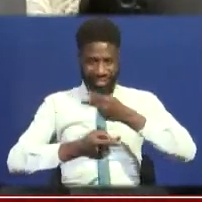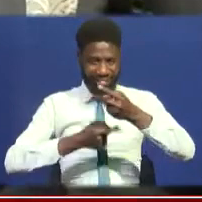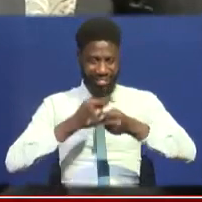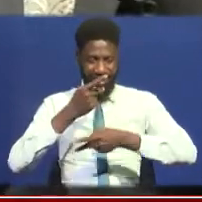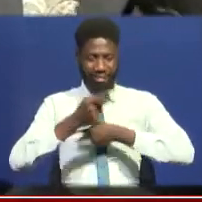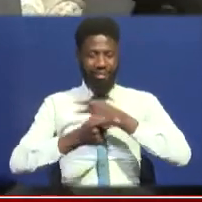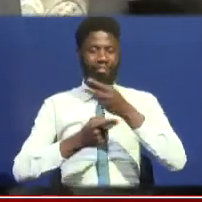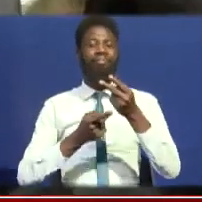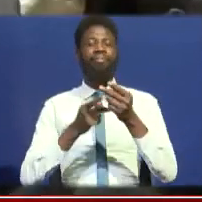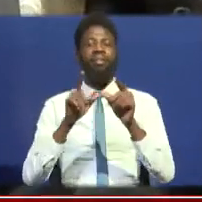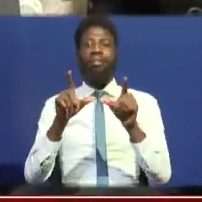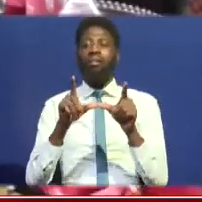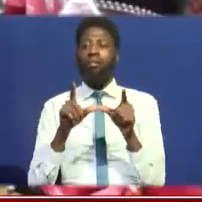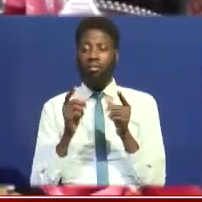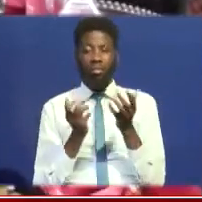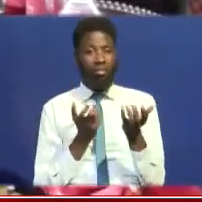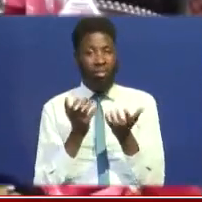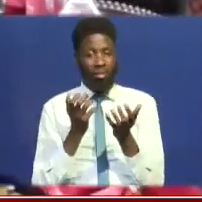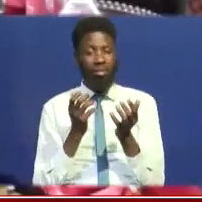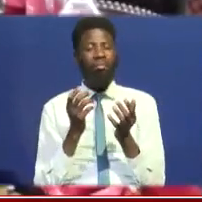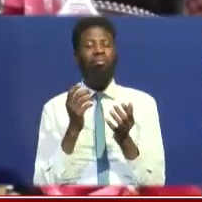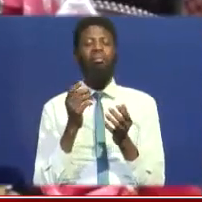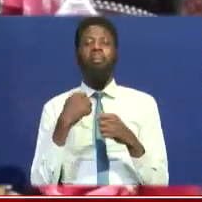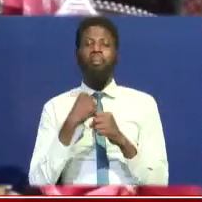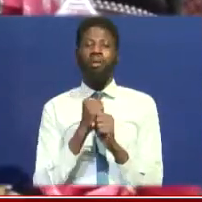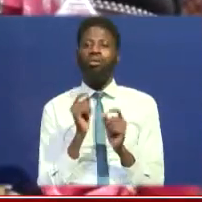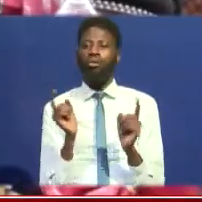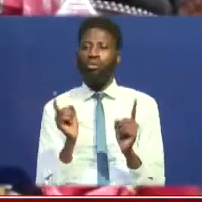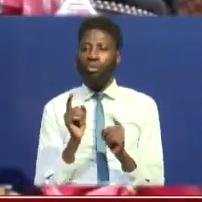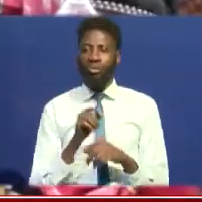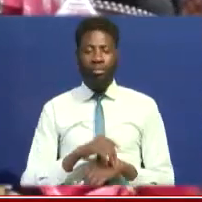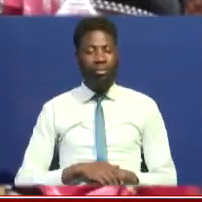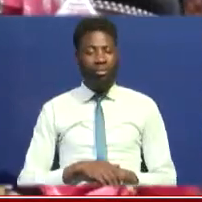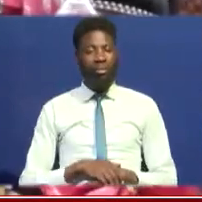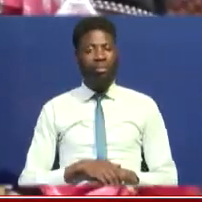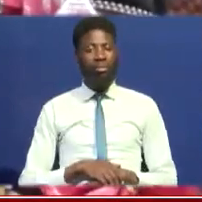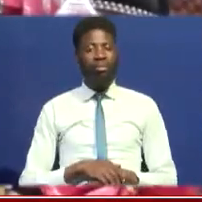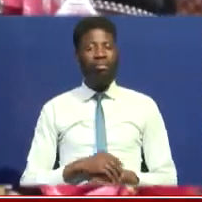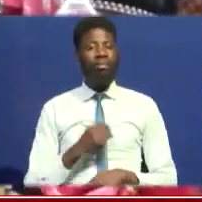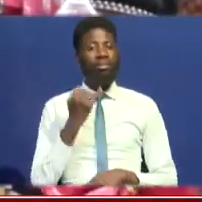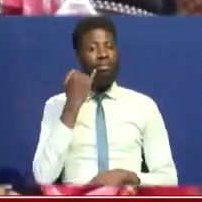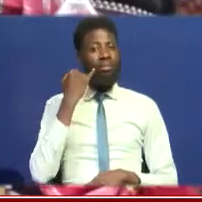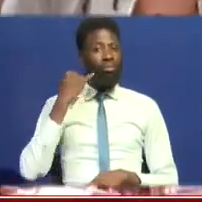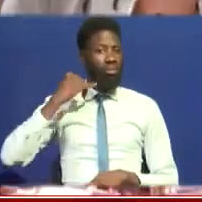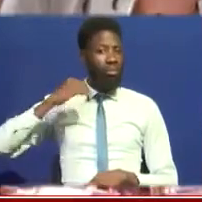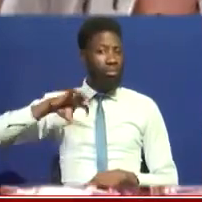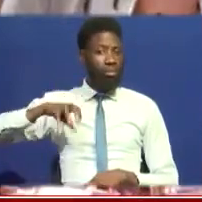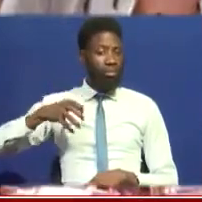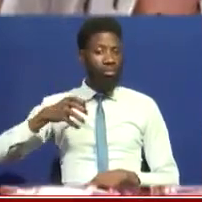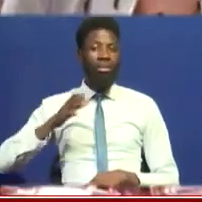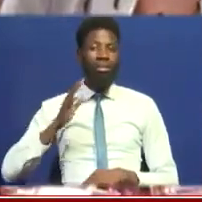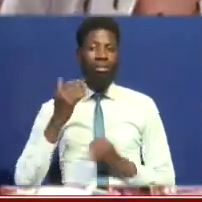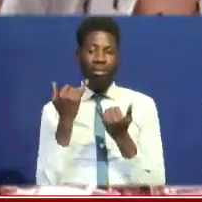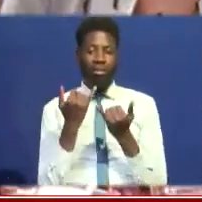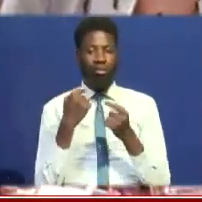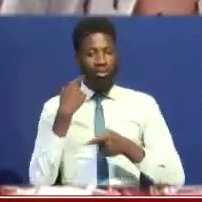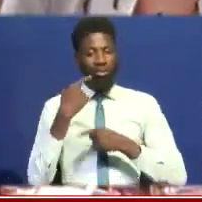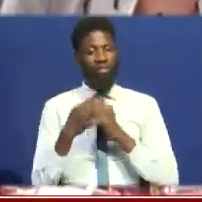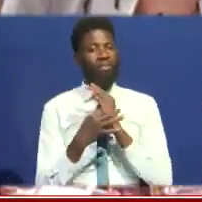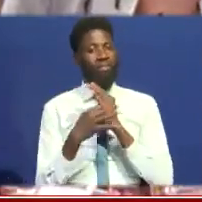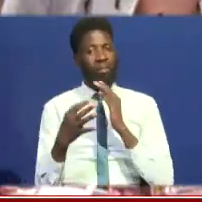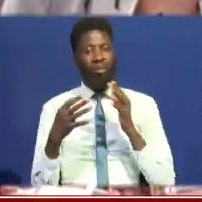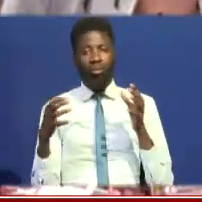in acquiring a business license. The growing profile of the county as a MICE destination continues to attract new players